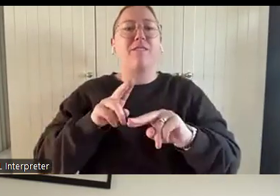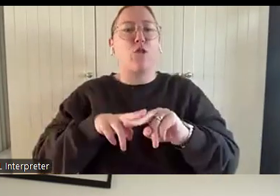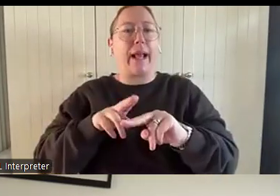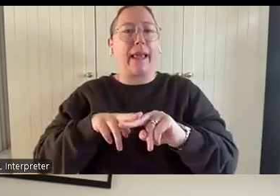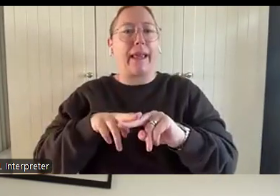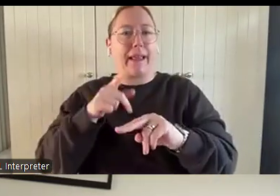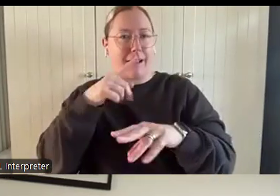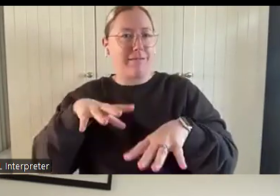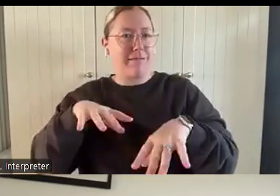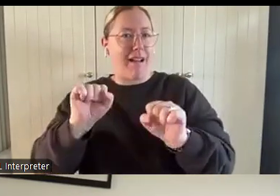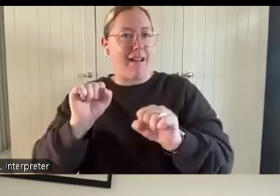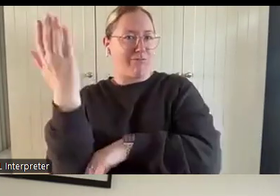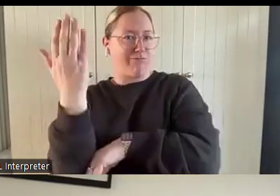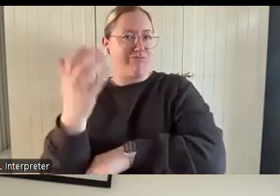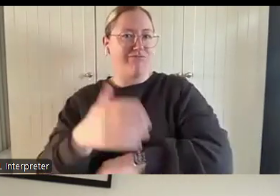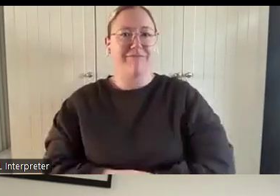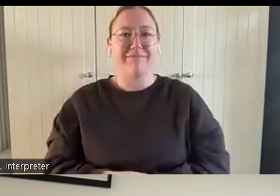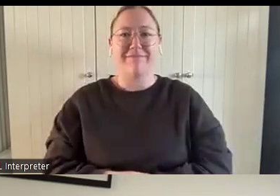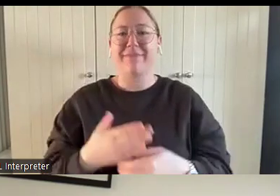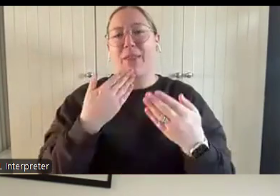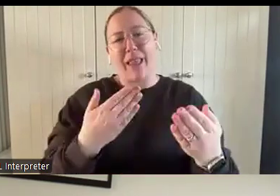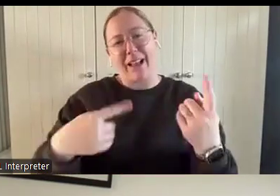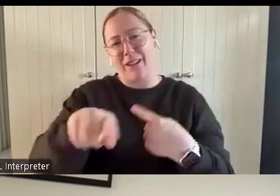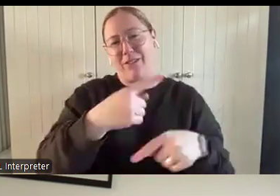start the conversation, and thanks again everyone for being here.